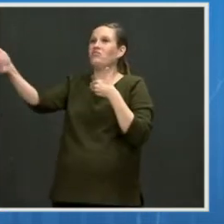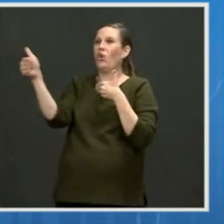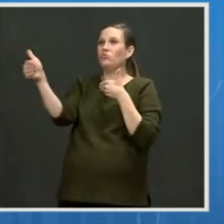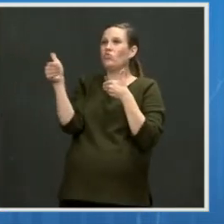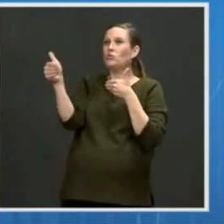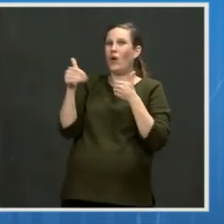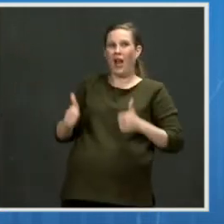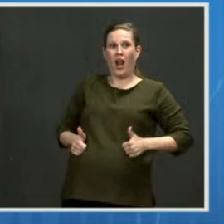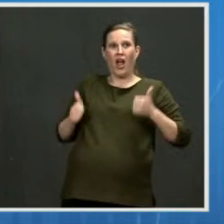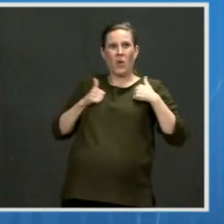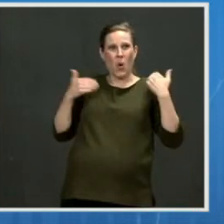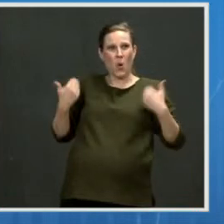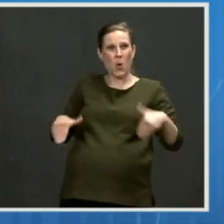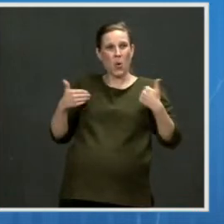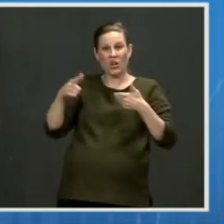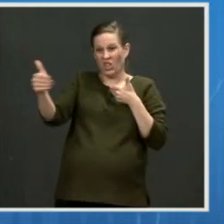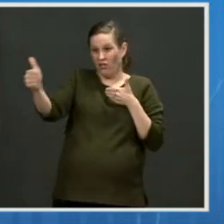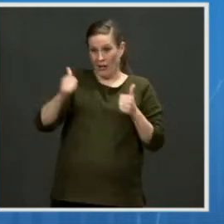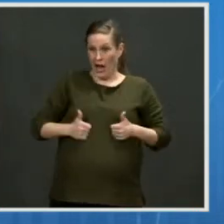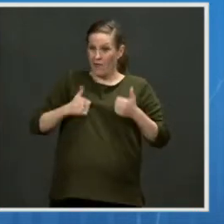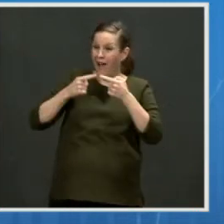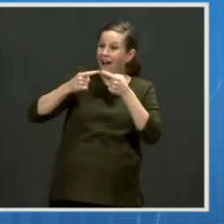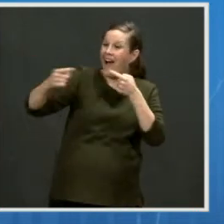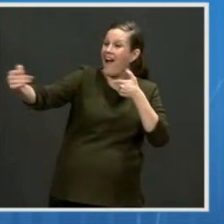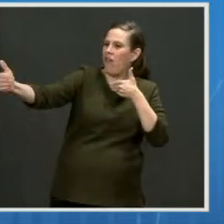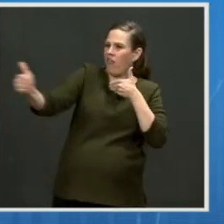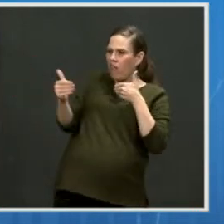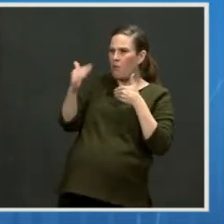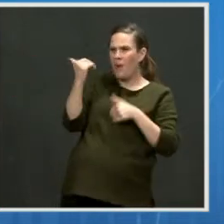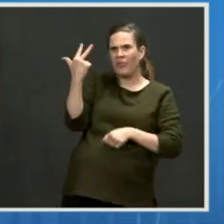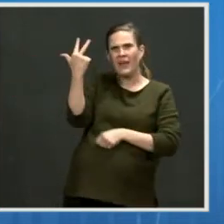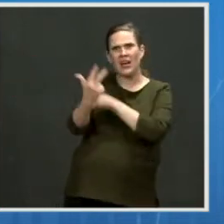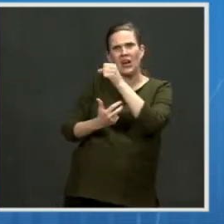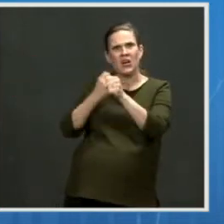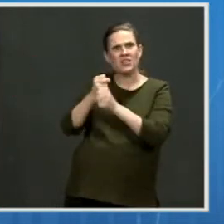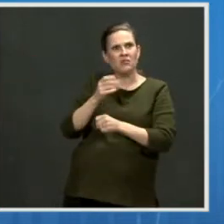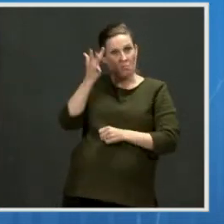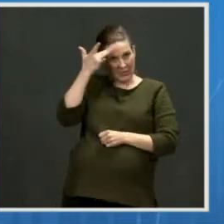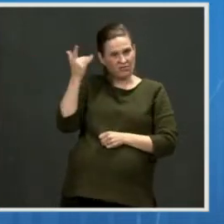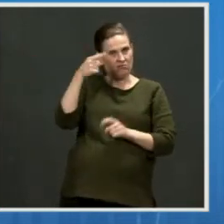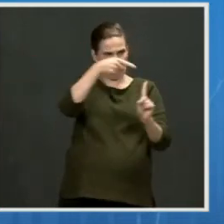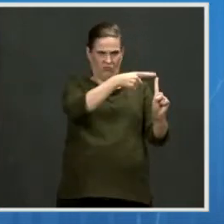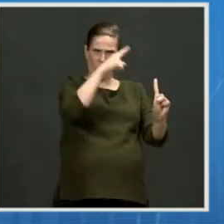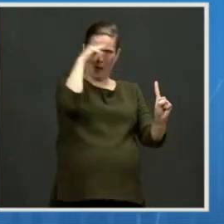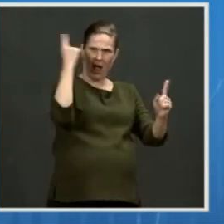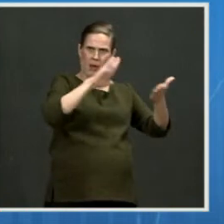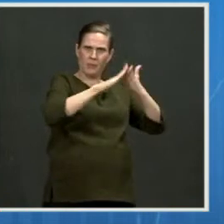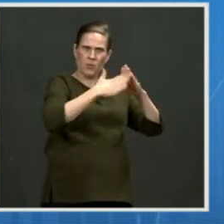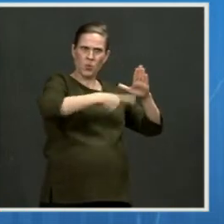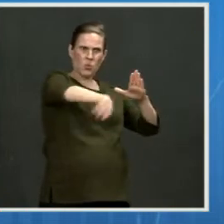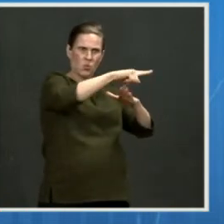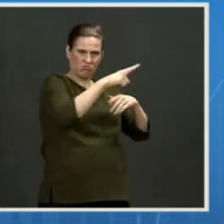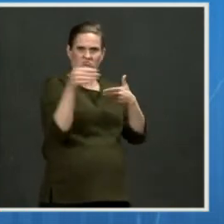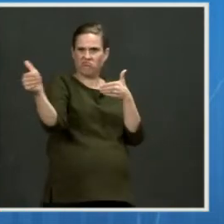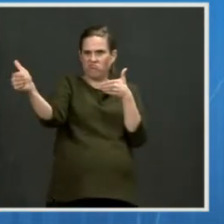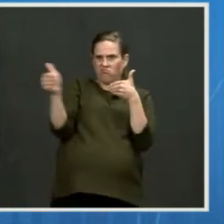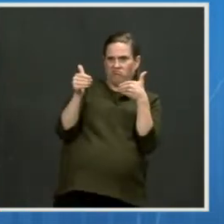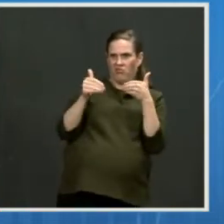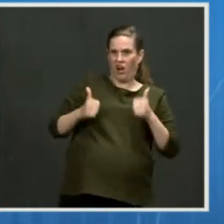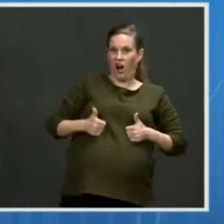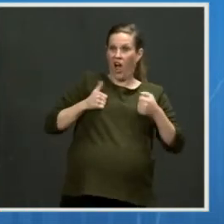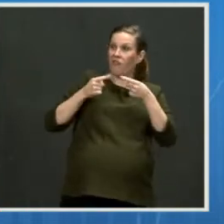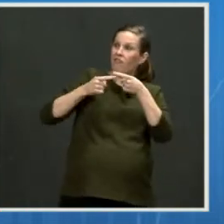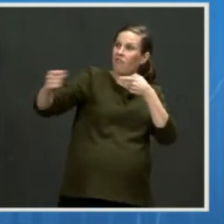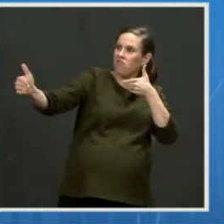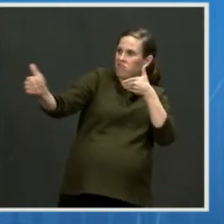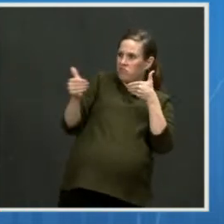and 1.9 years among Hispanics, historic and tragic declines in these populations.